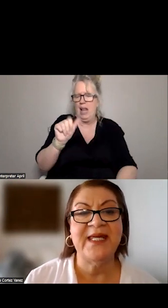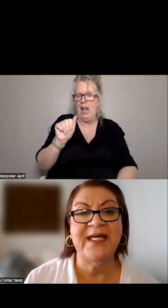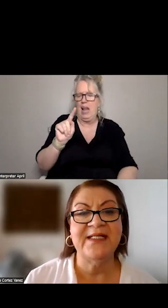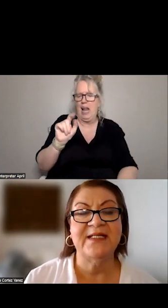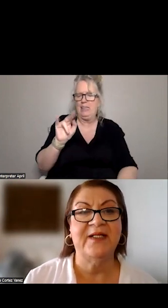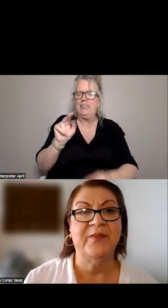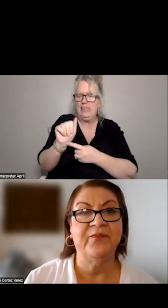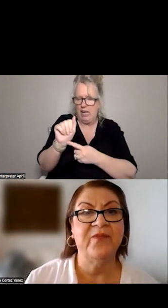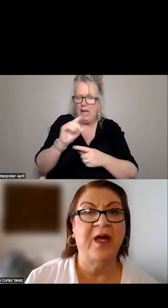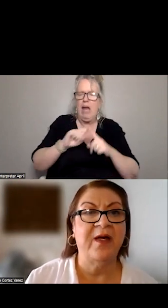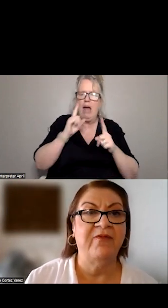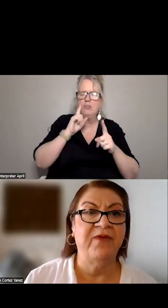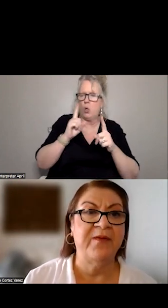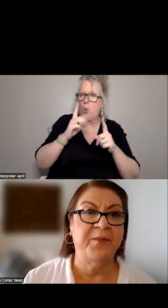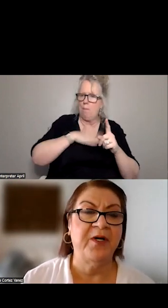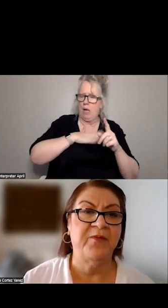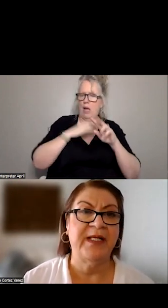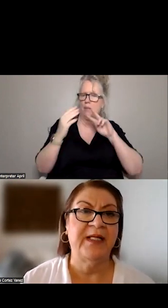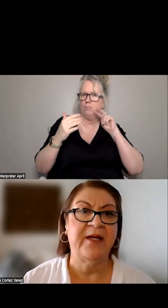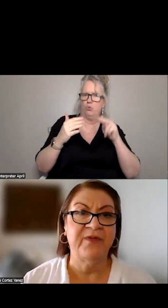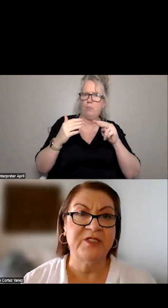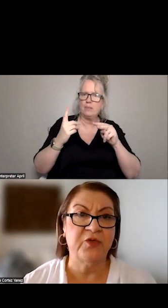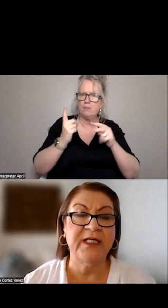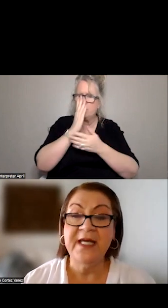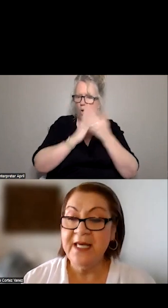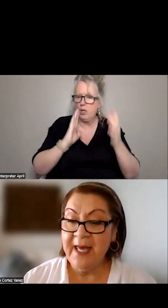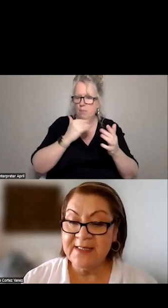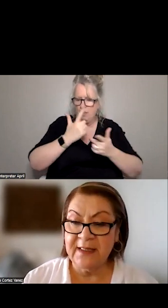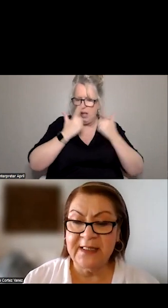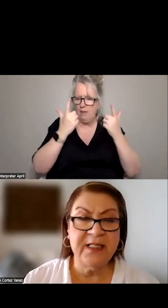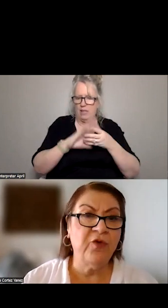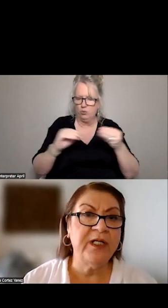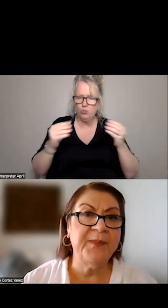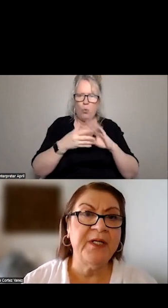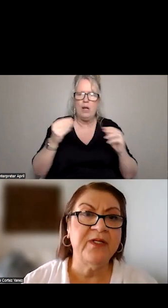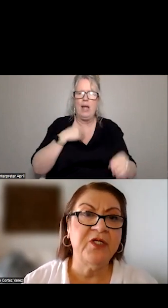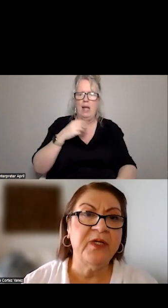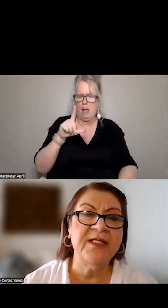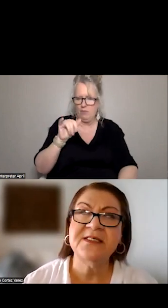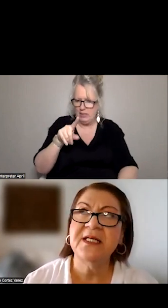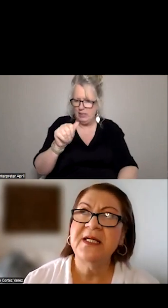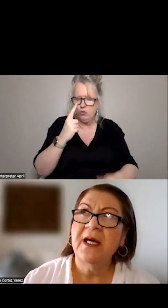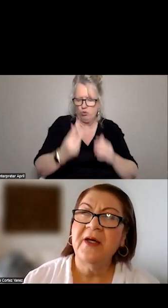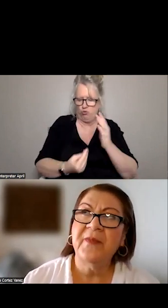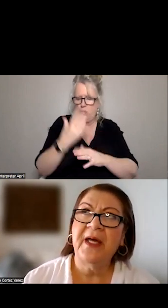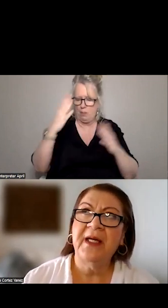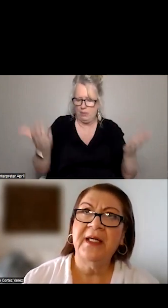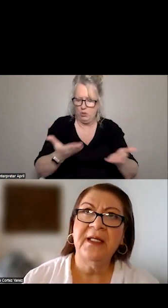I'm coming in that part of my life and story. As a Latina growing up here in the